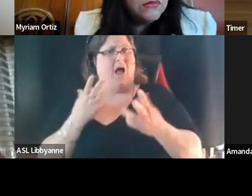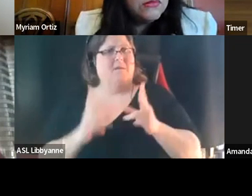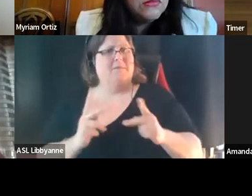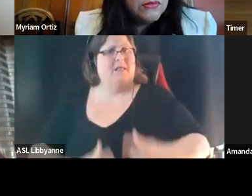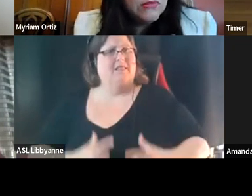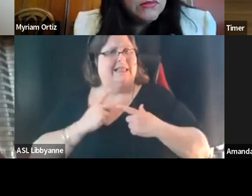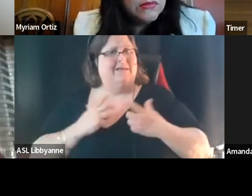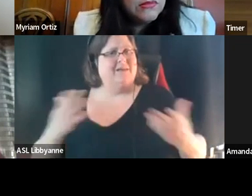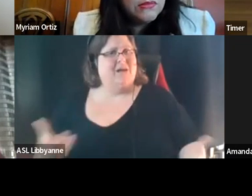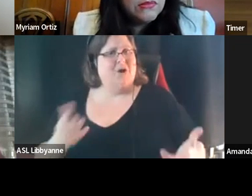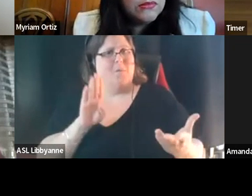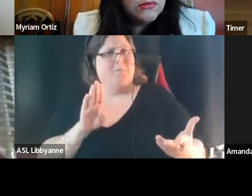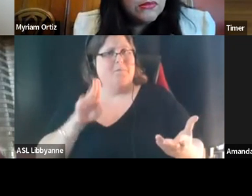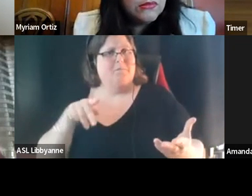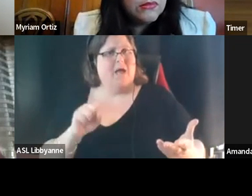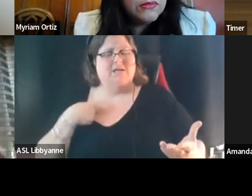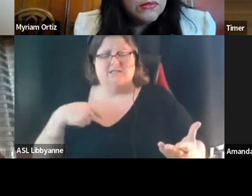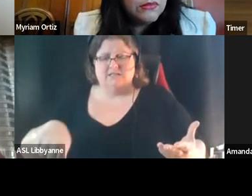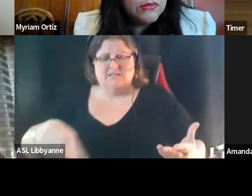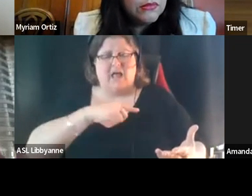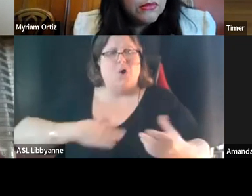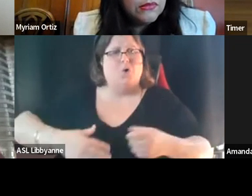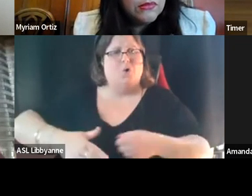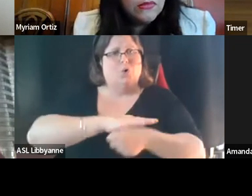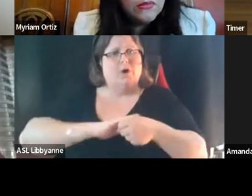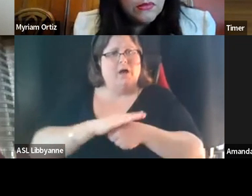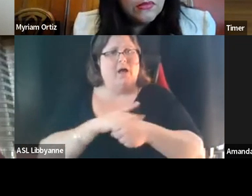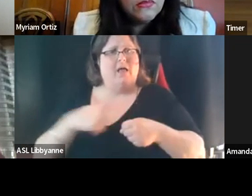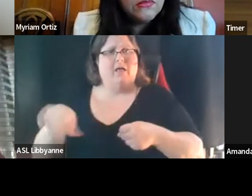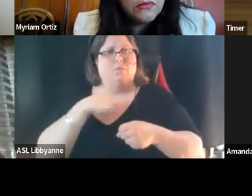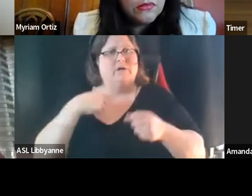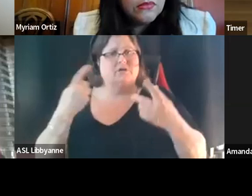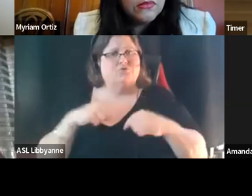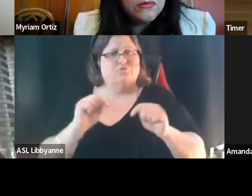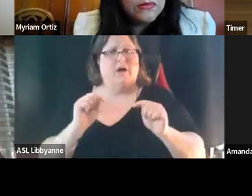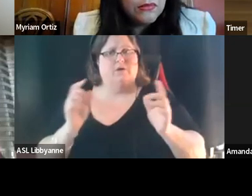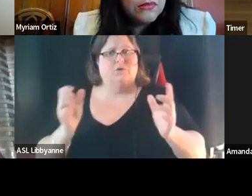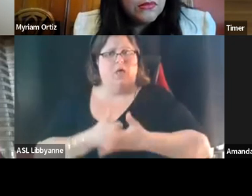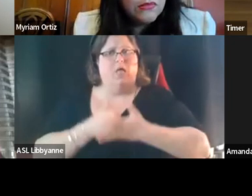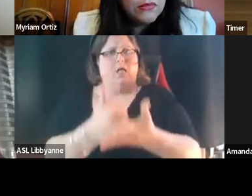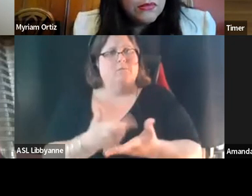in Boston, around Boston, and even in the suburban areas for your metro program. But